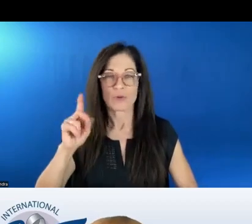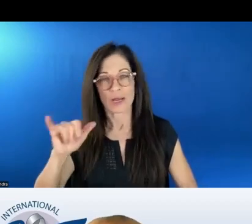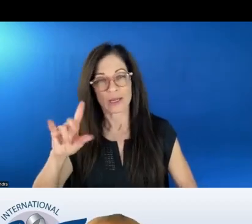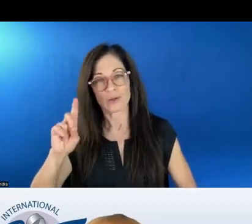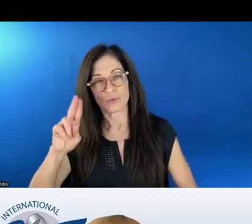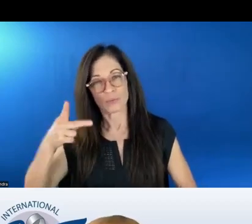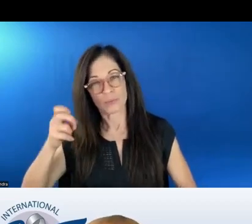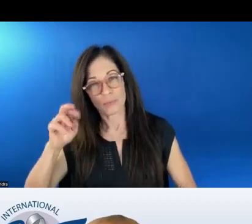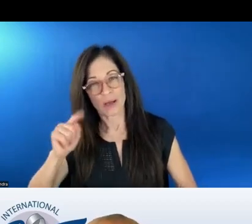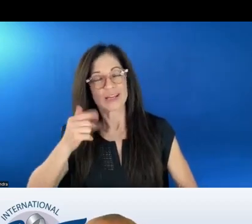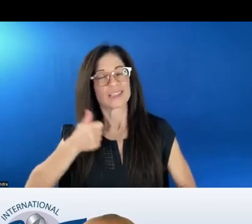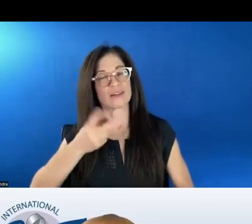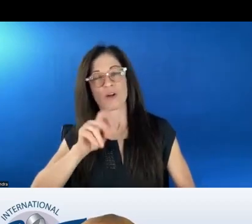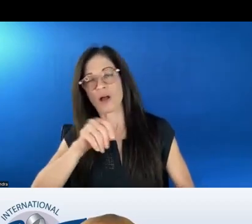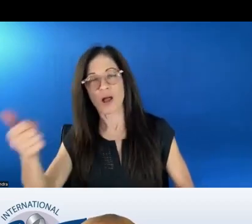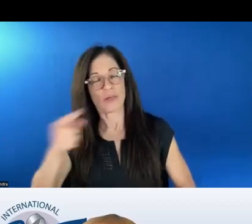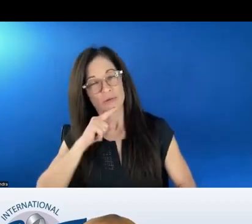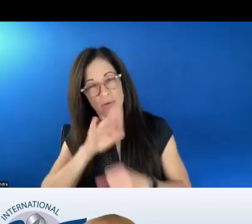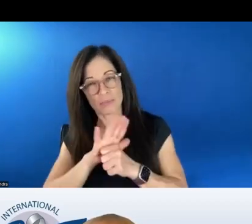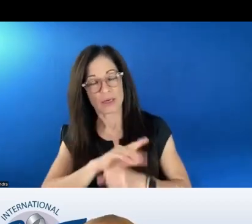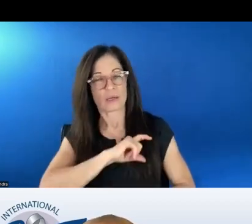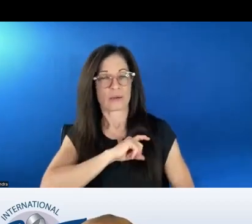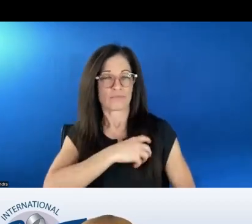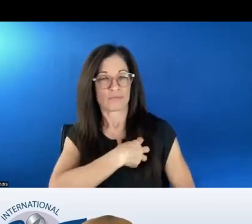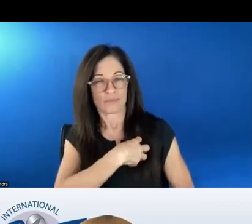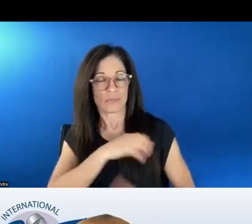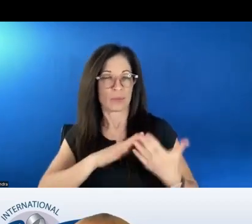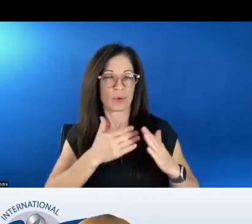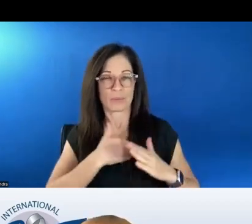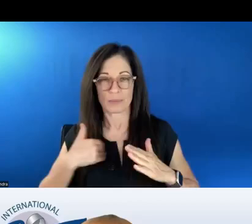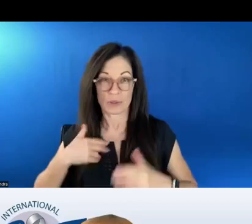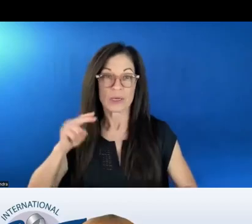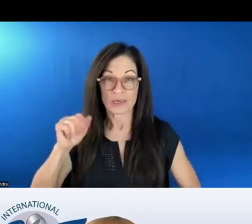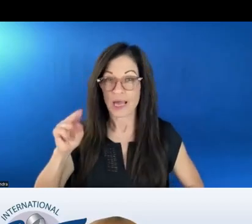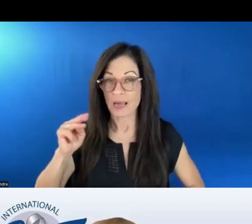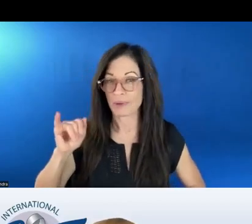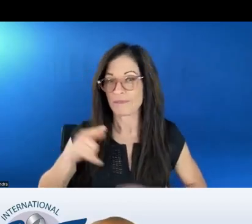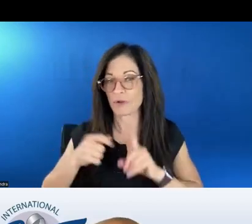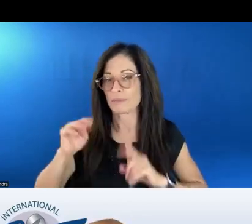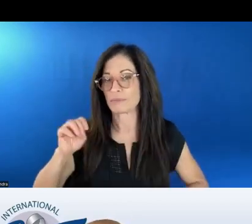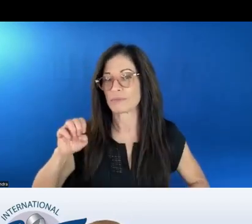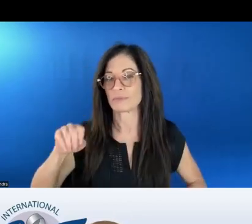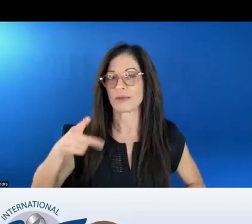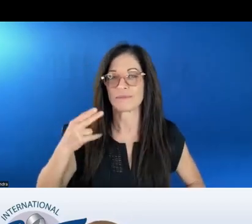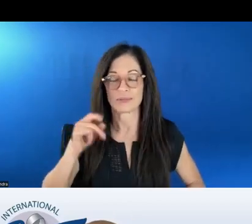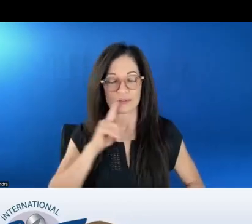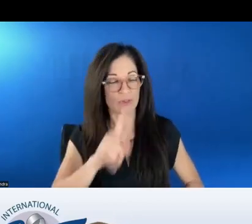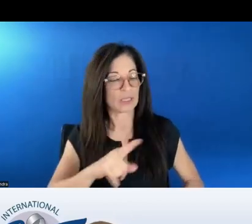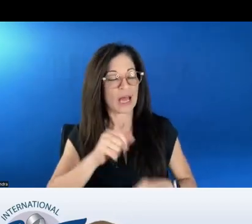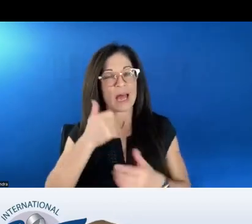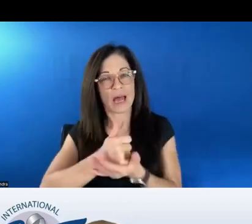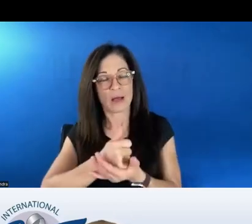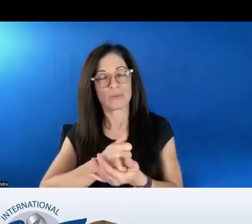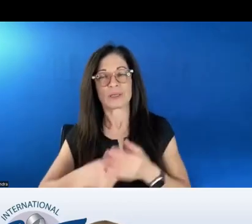dedicated law enforcement officers, community members, NAMI from Memphis, that really helped shape our